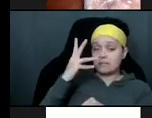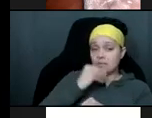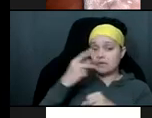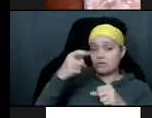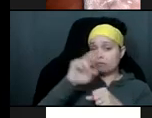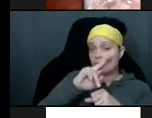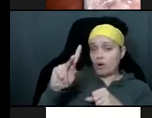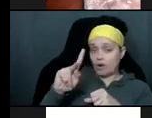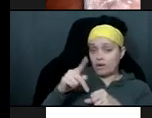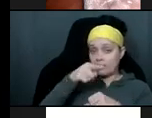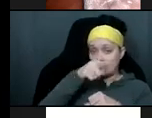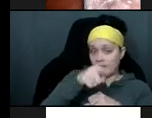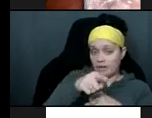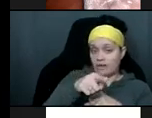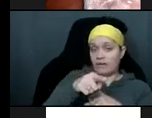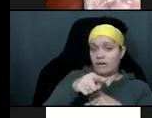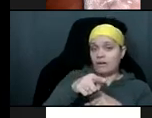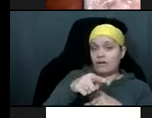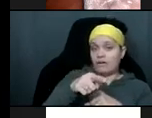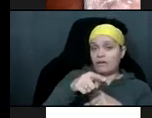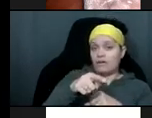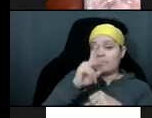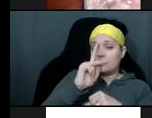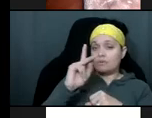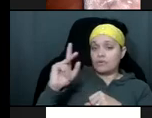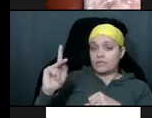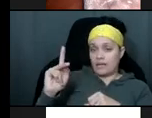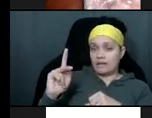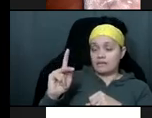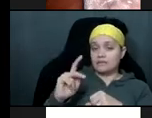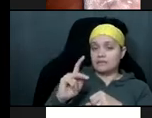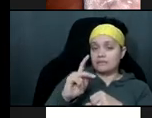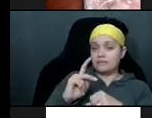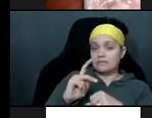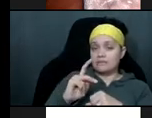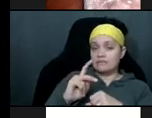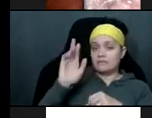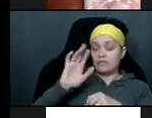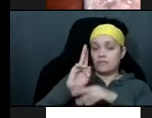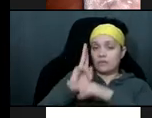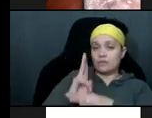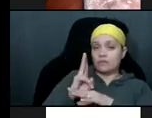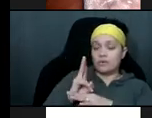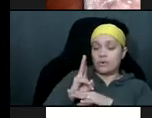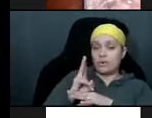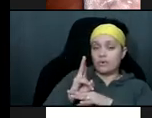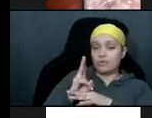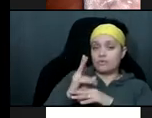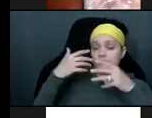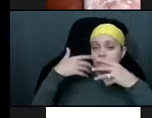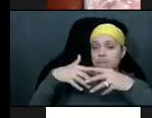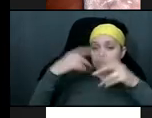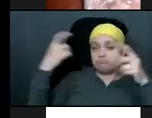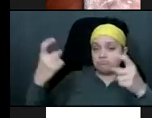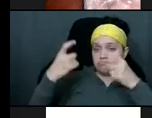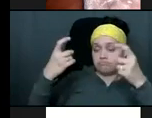at the base there, the Ku Klux Klan, the KKK, used to hold rallies. It's been a